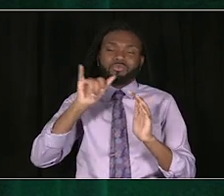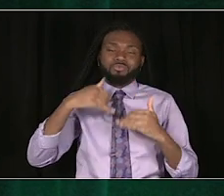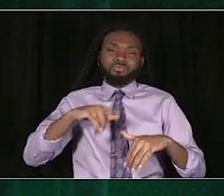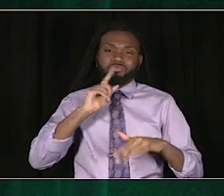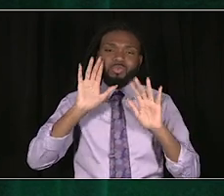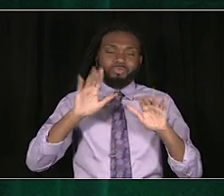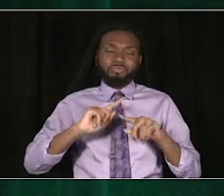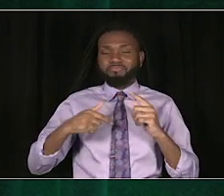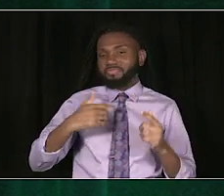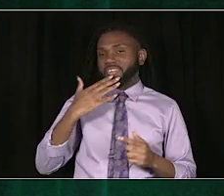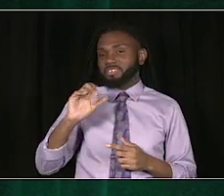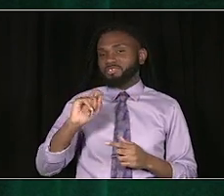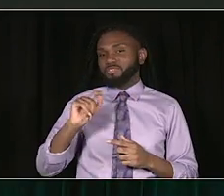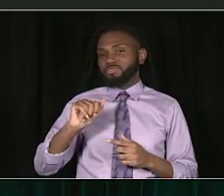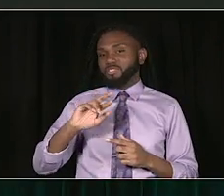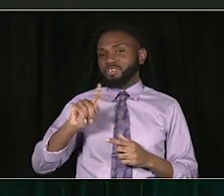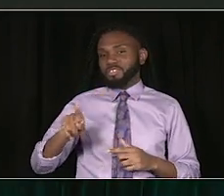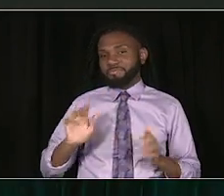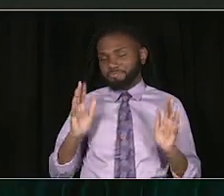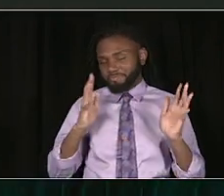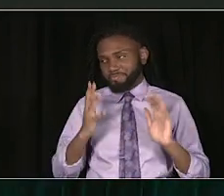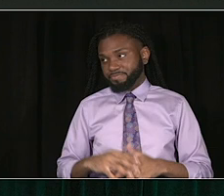so I thank Starz.